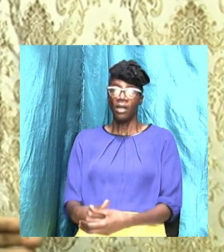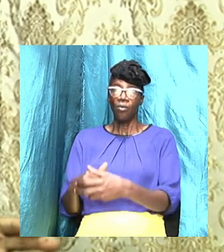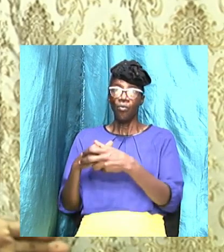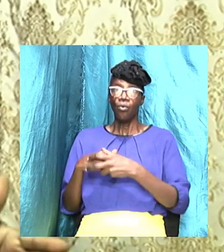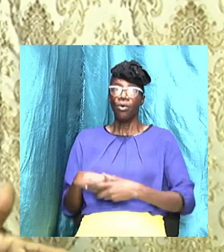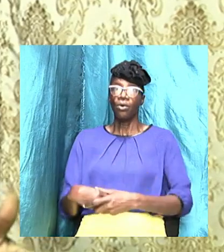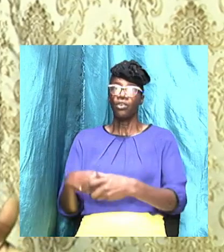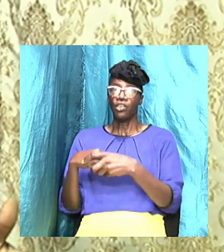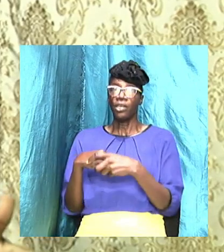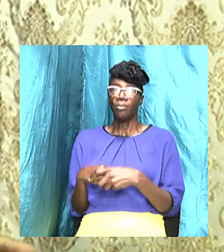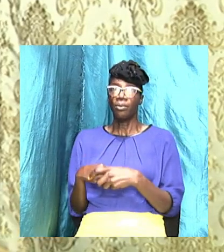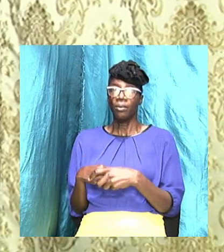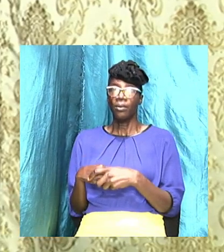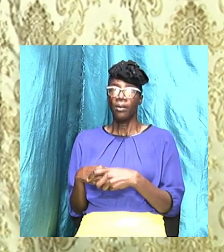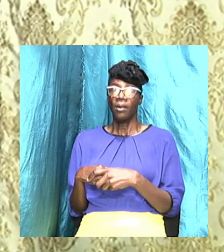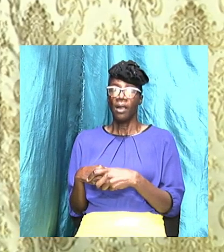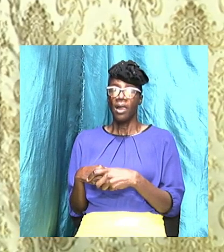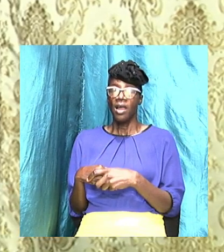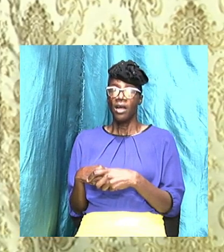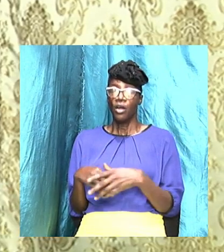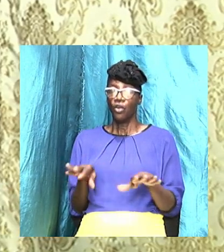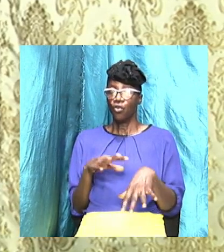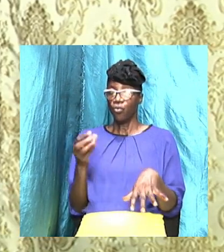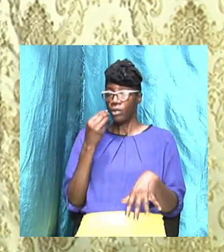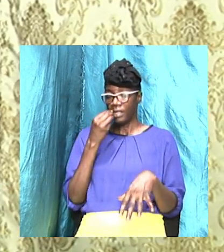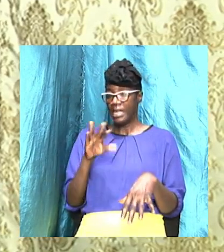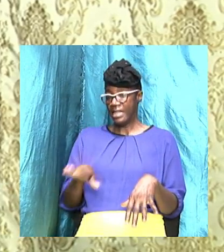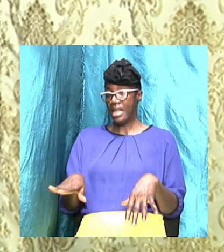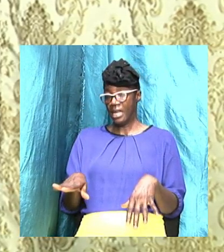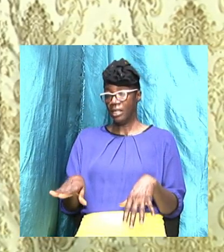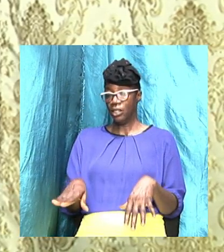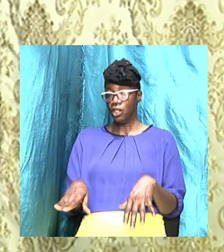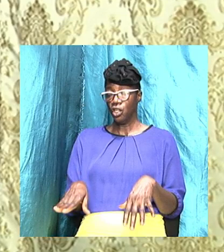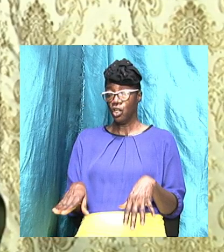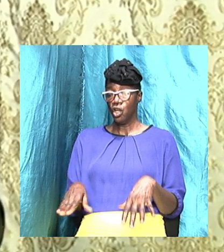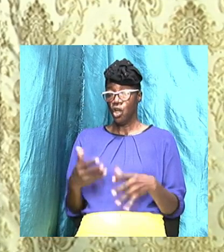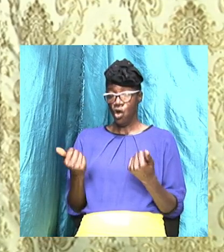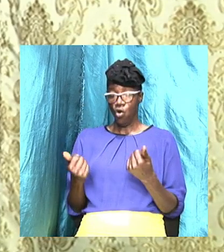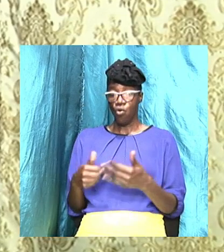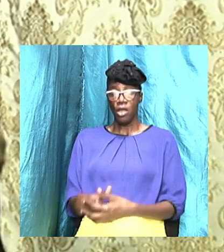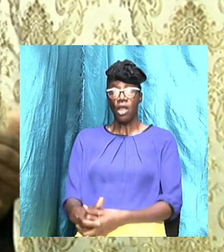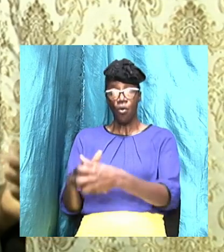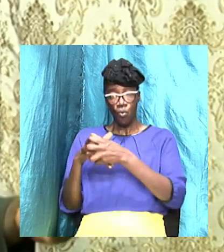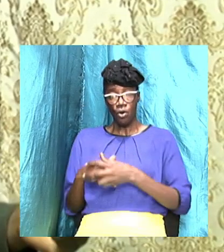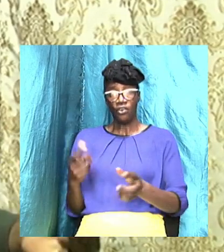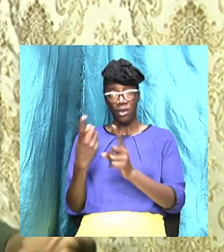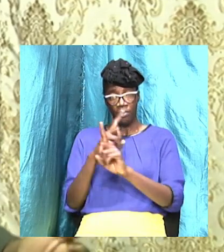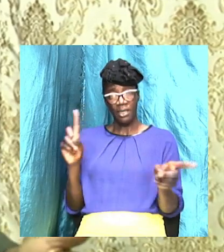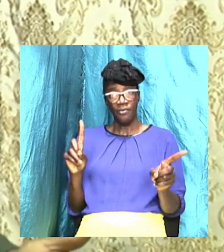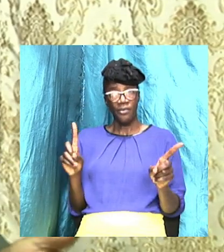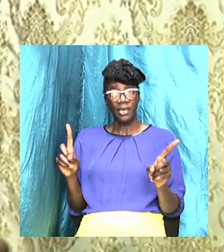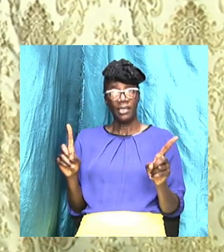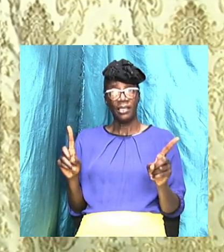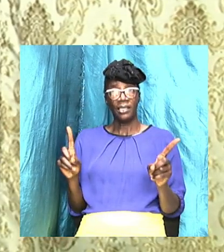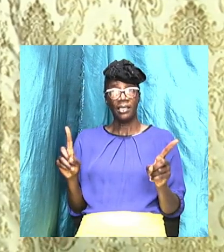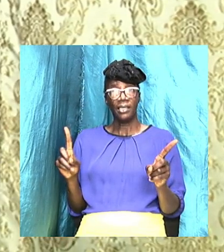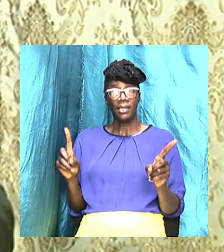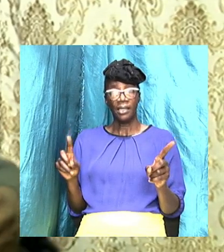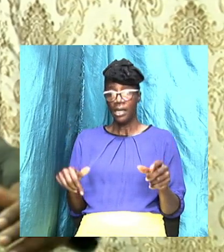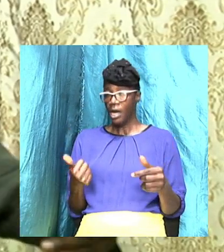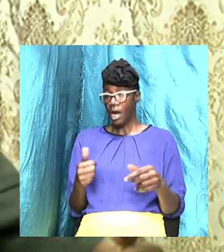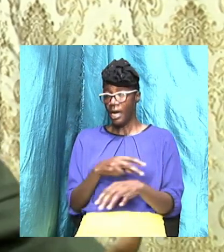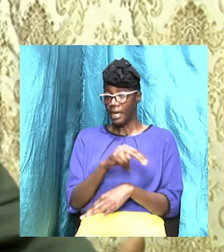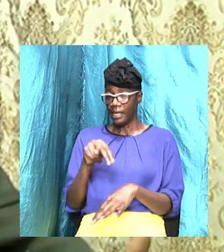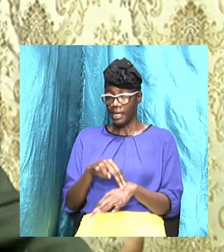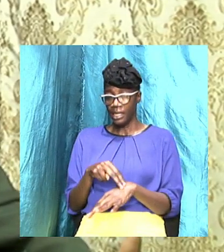you don't eat that. And then how you carry out worship must be different from all of the other nations. The other nations